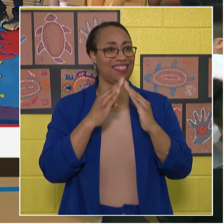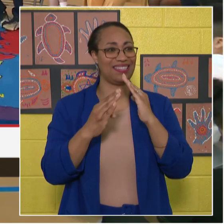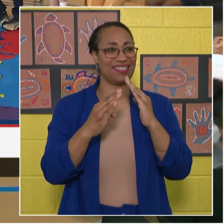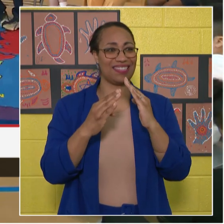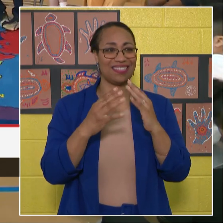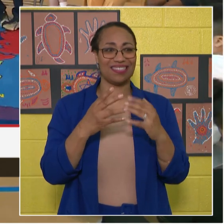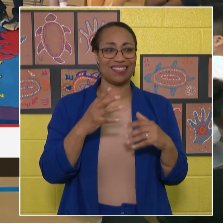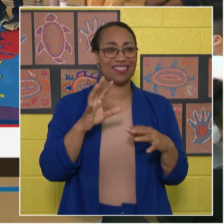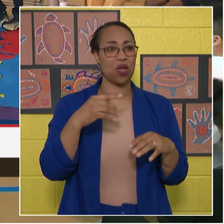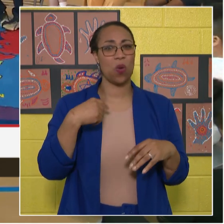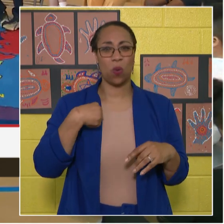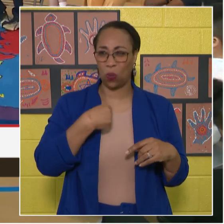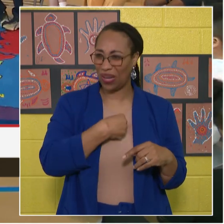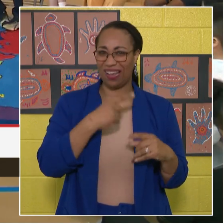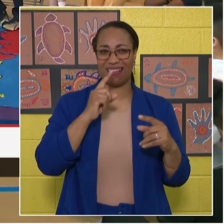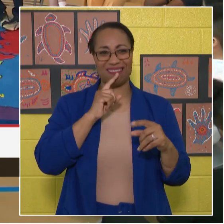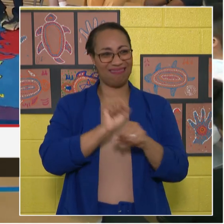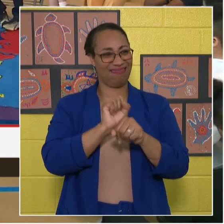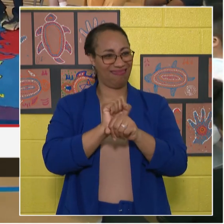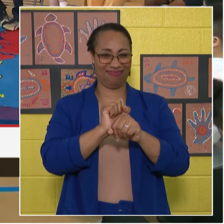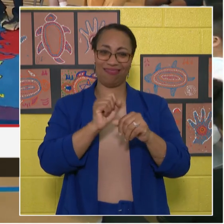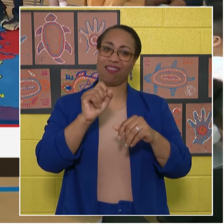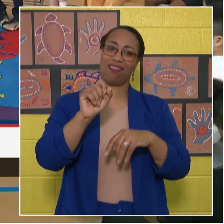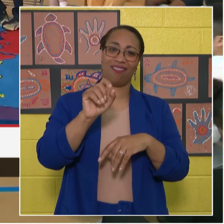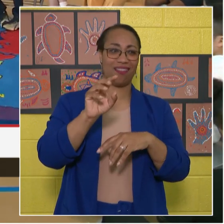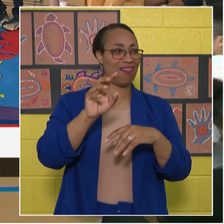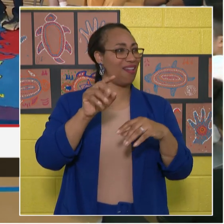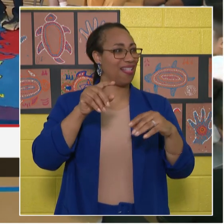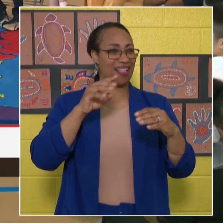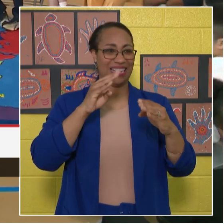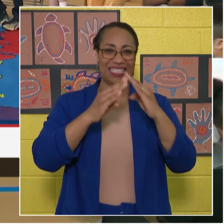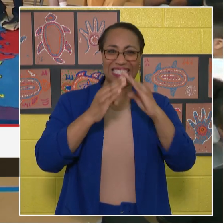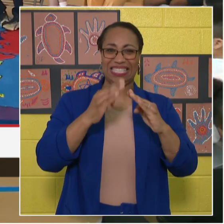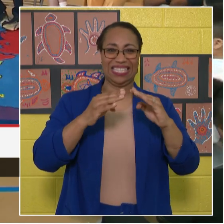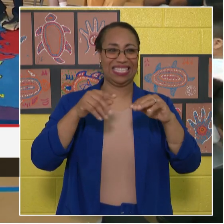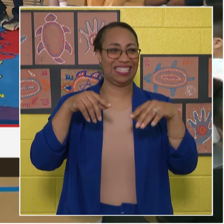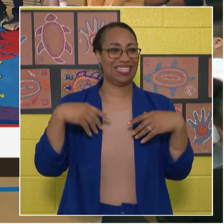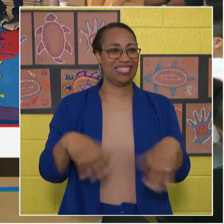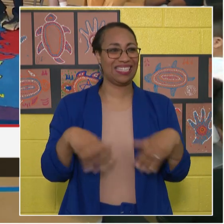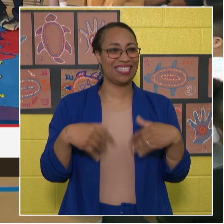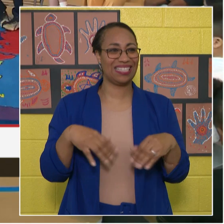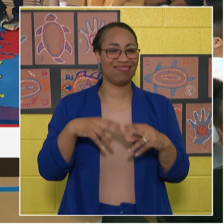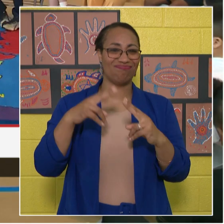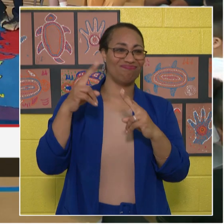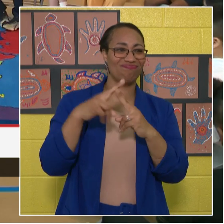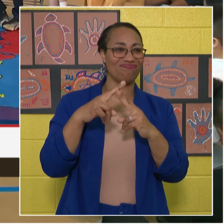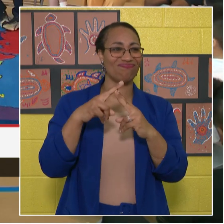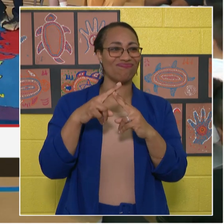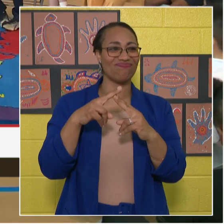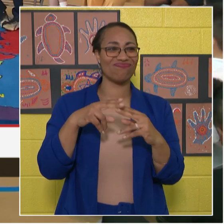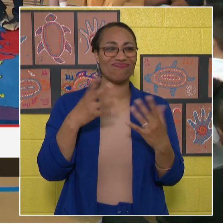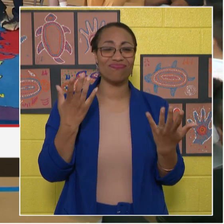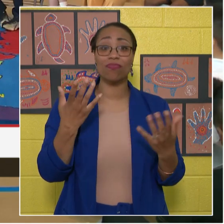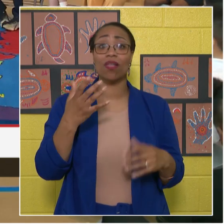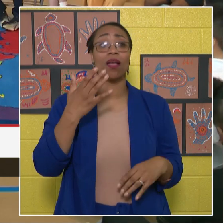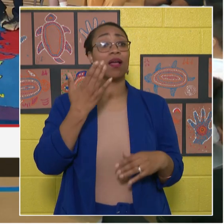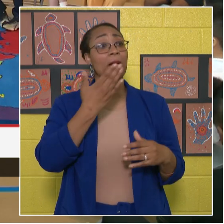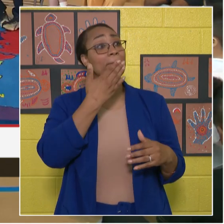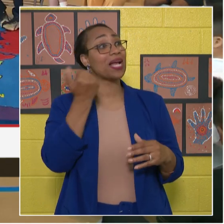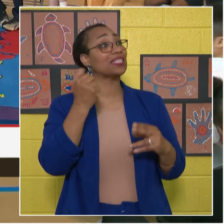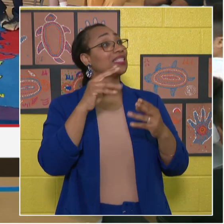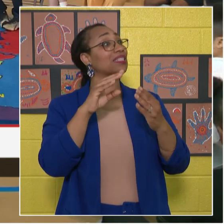world, we want them to think about Washington, D.C., and they should. We have a beautiful